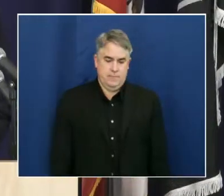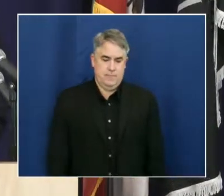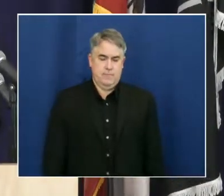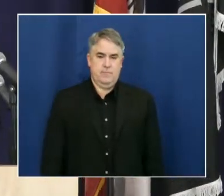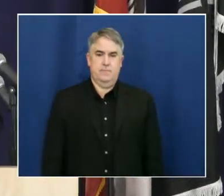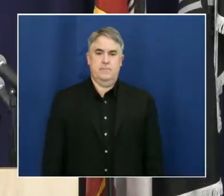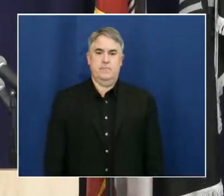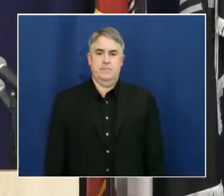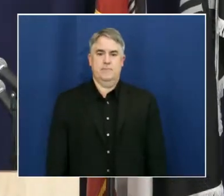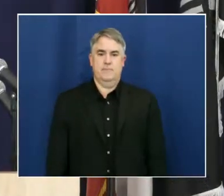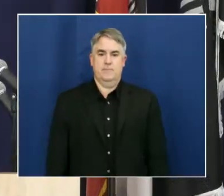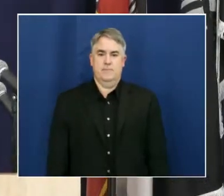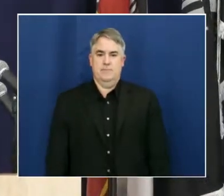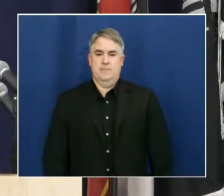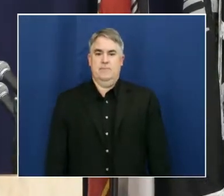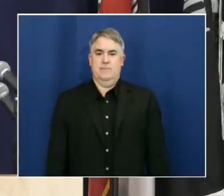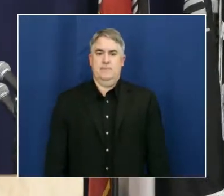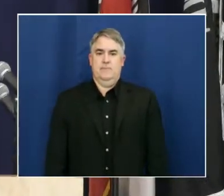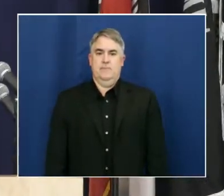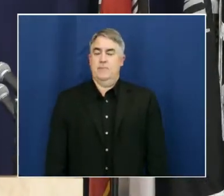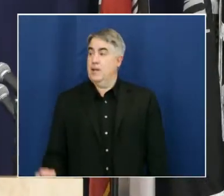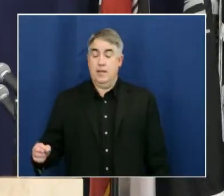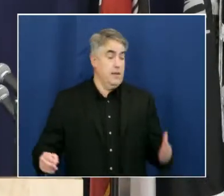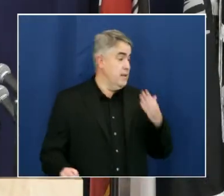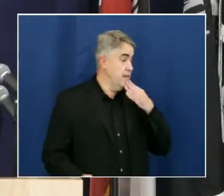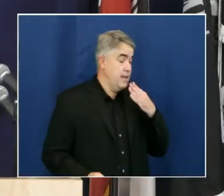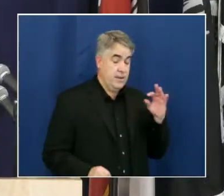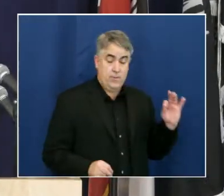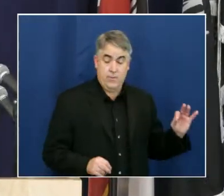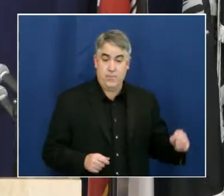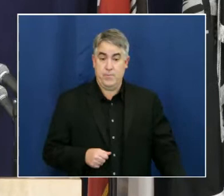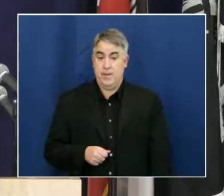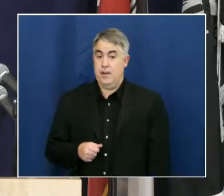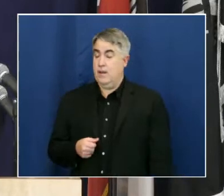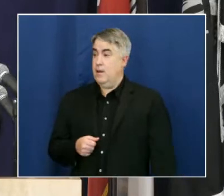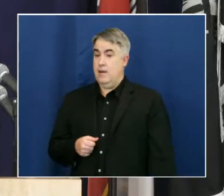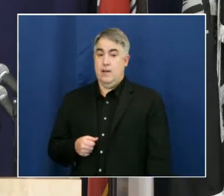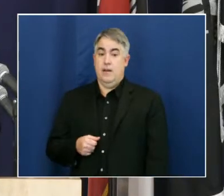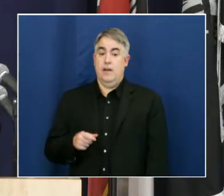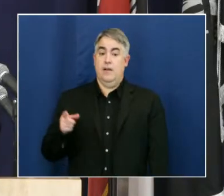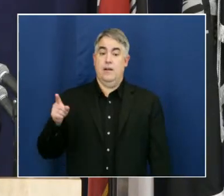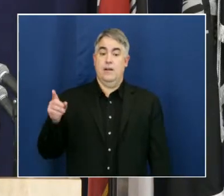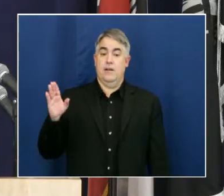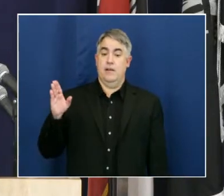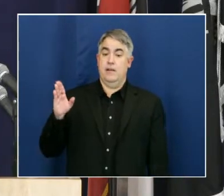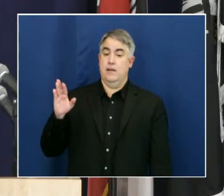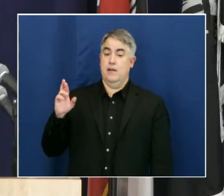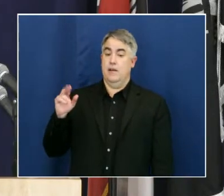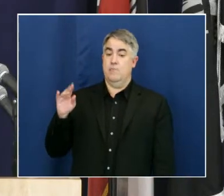Thank you, Dr. Wooten. Next call in question. Bridget Naso with NBC7.